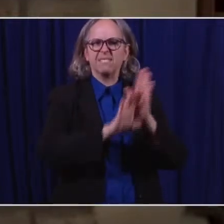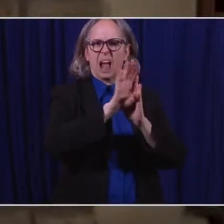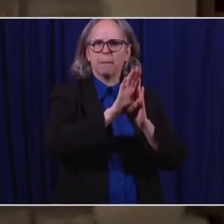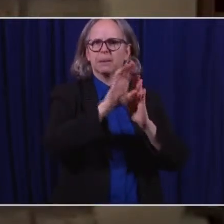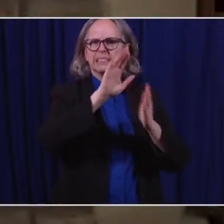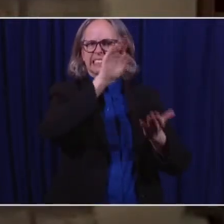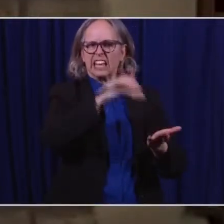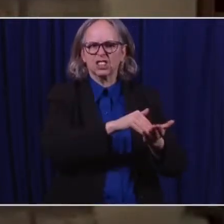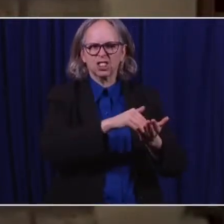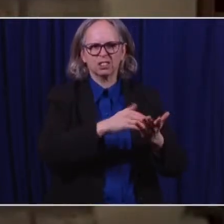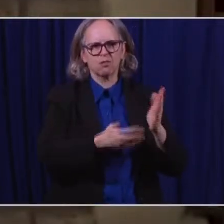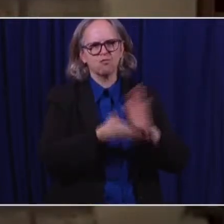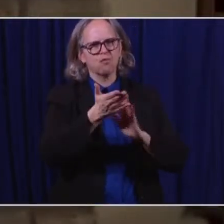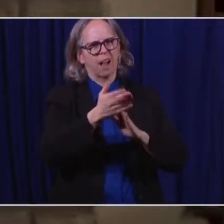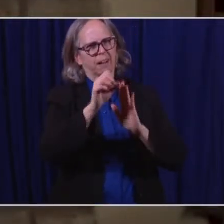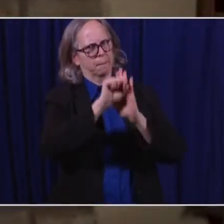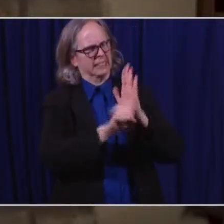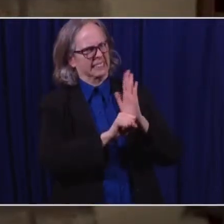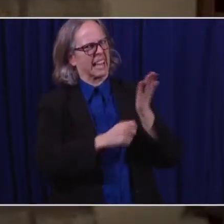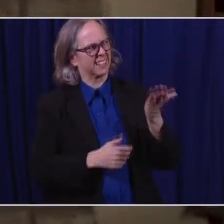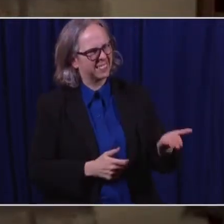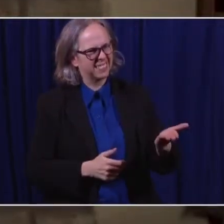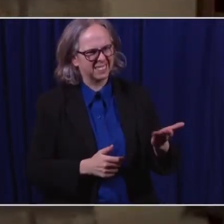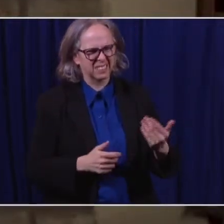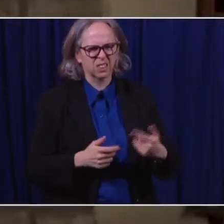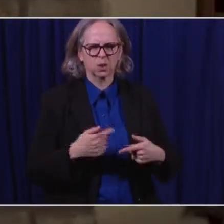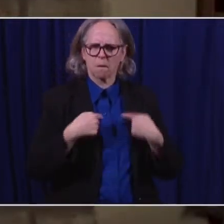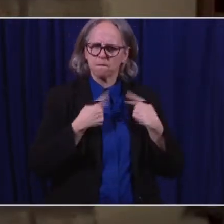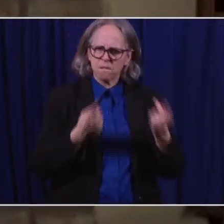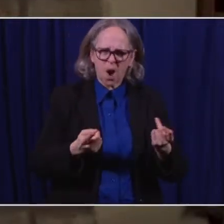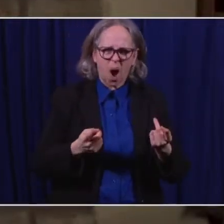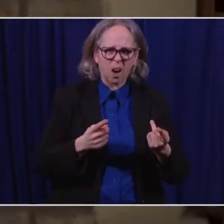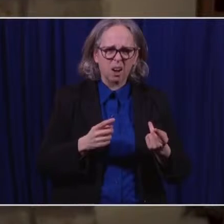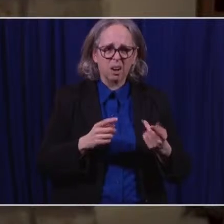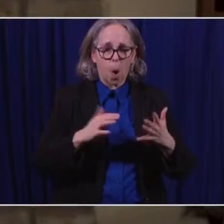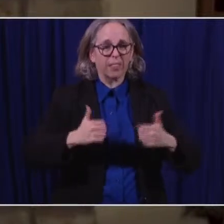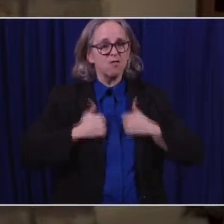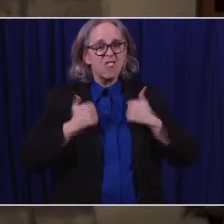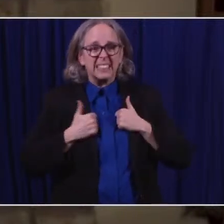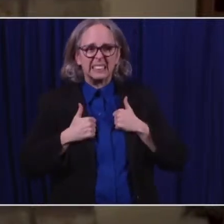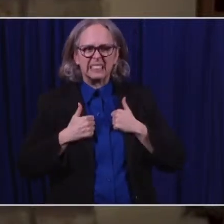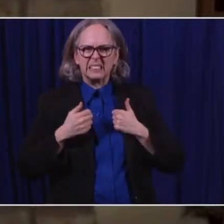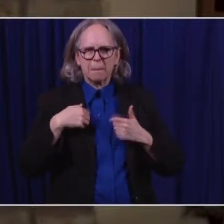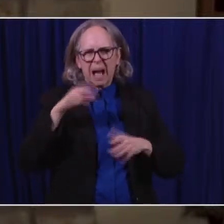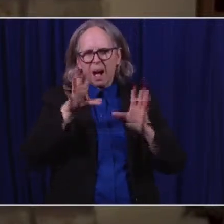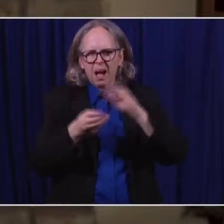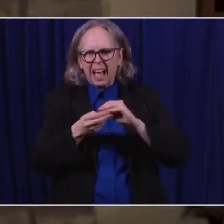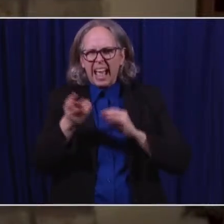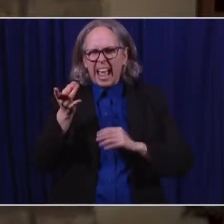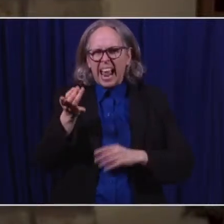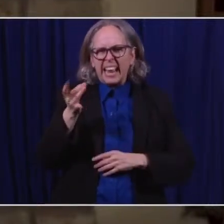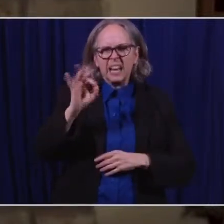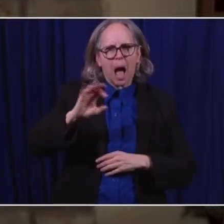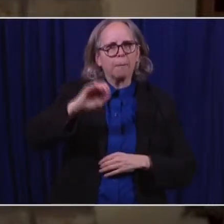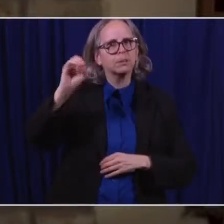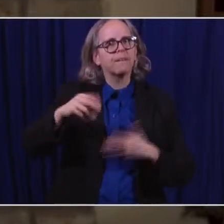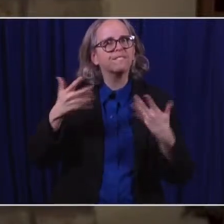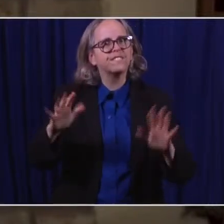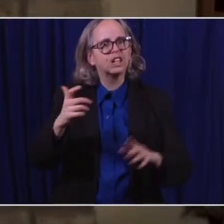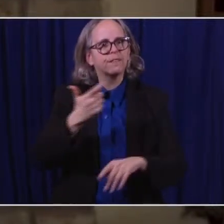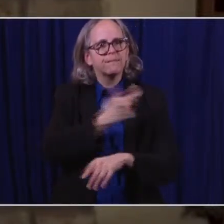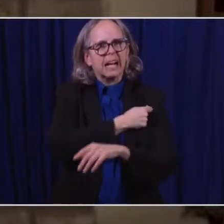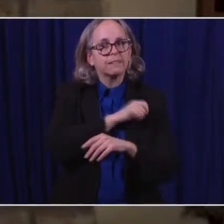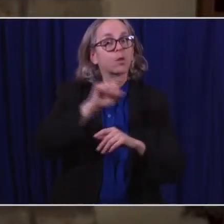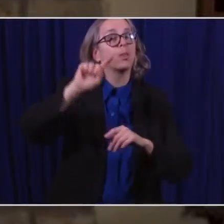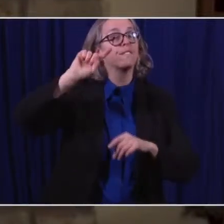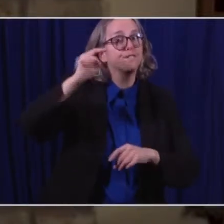we're very happy. 89% of the residents there have taken the shots, the first vaccine. 89%.